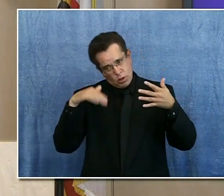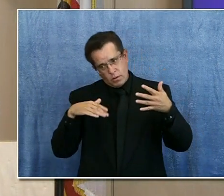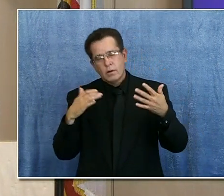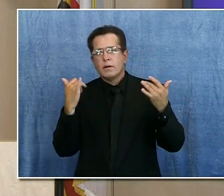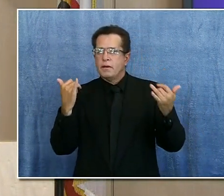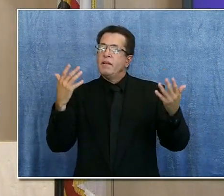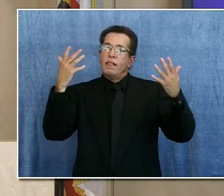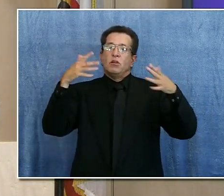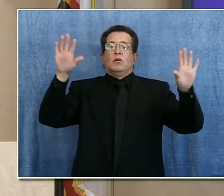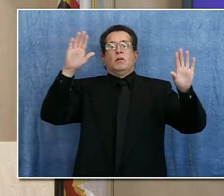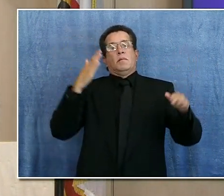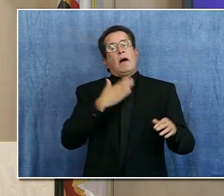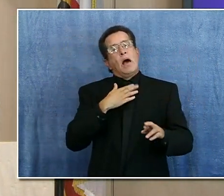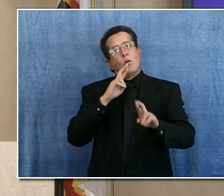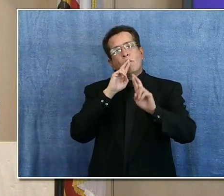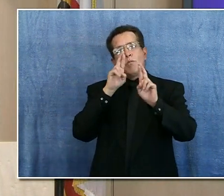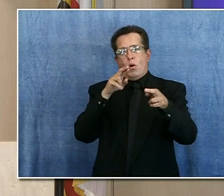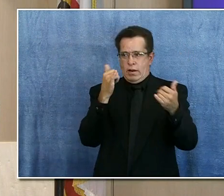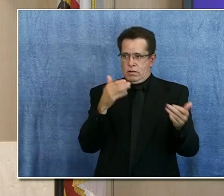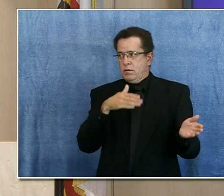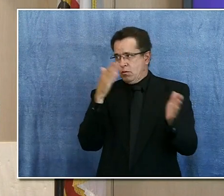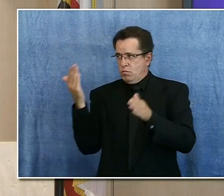Health Officer's update.